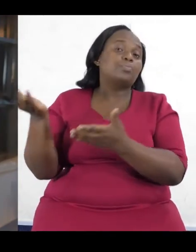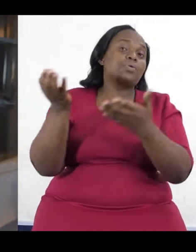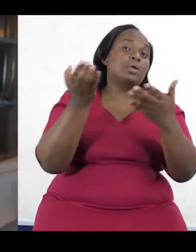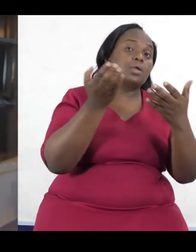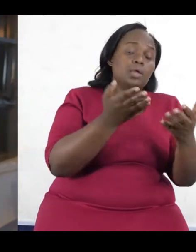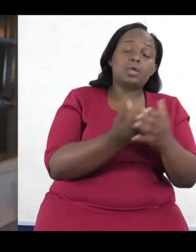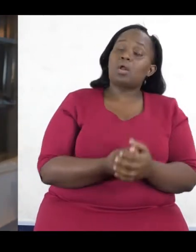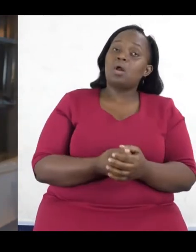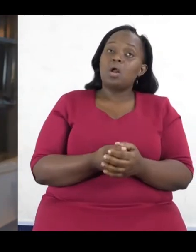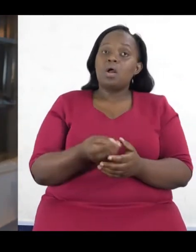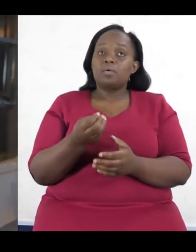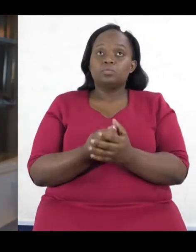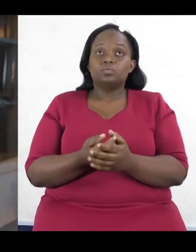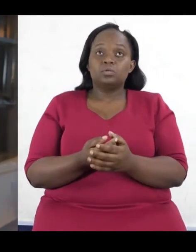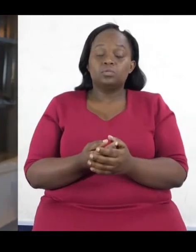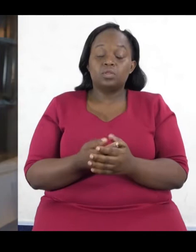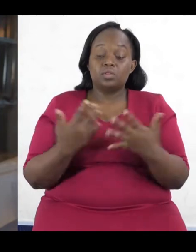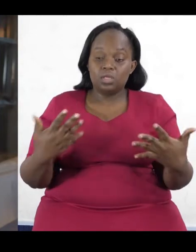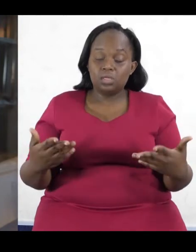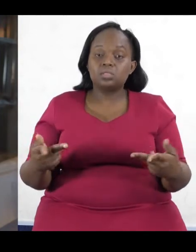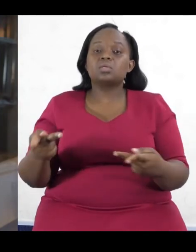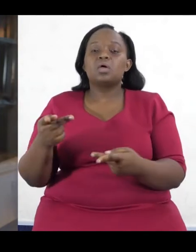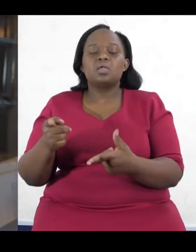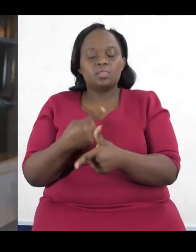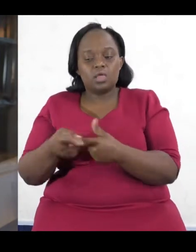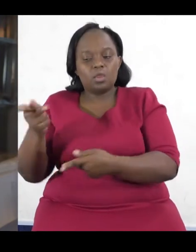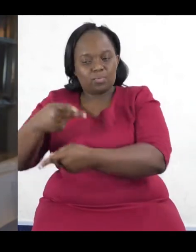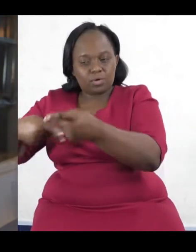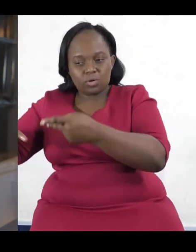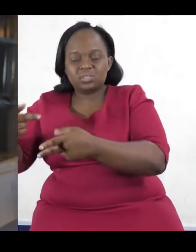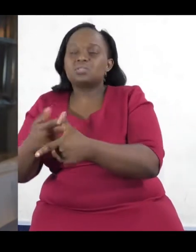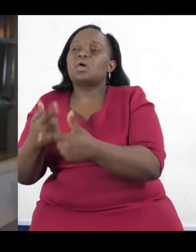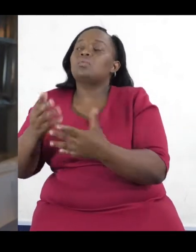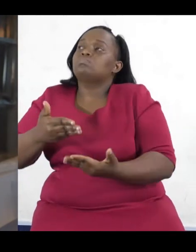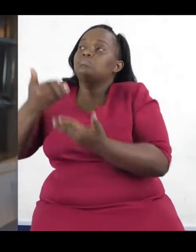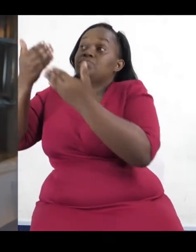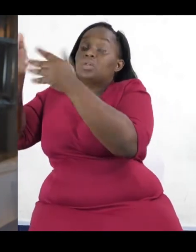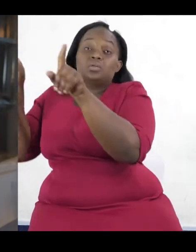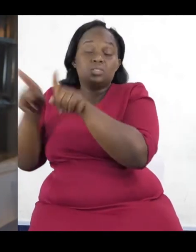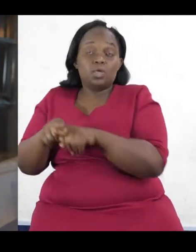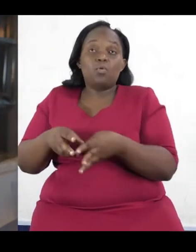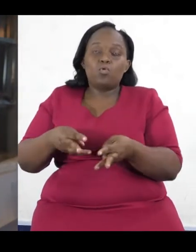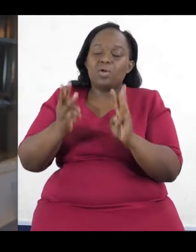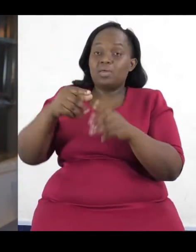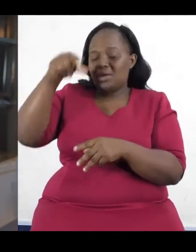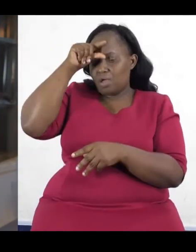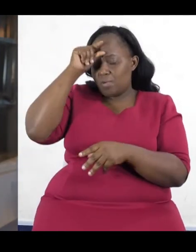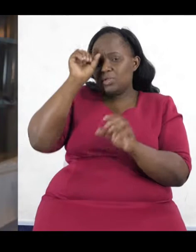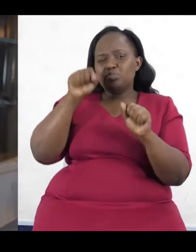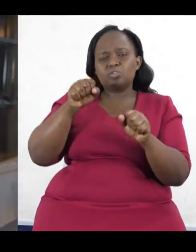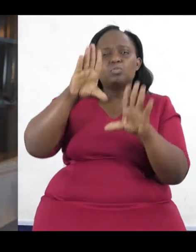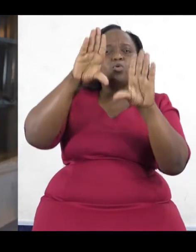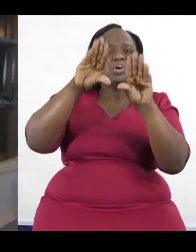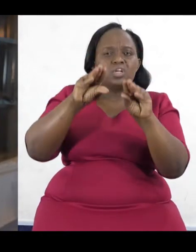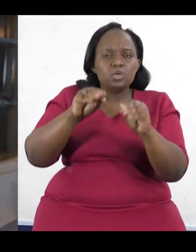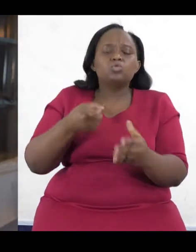one point, okay? They are processed and exported. At the same time, the government can put in the subsidy,